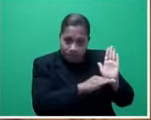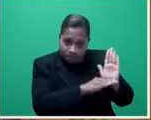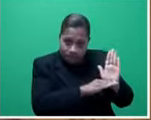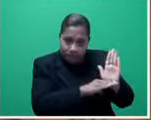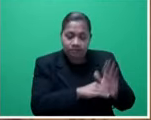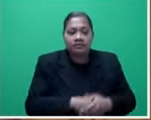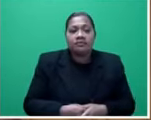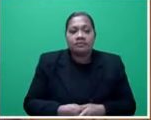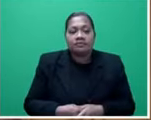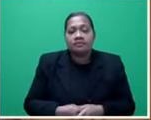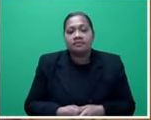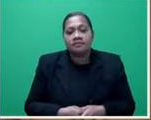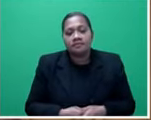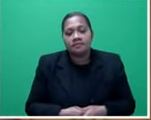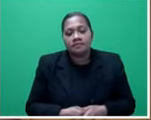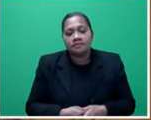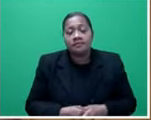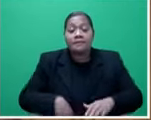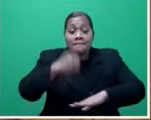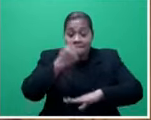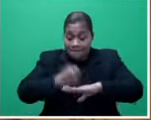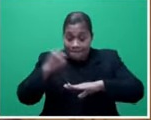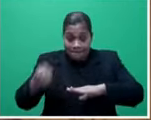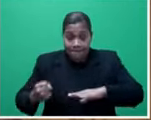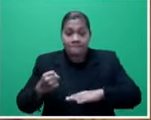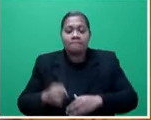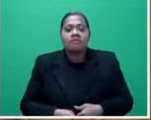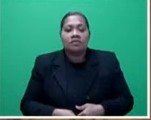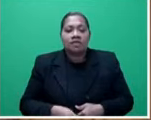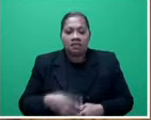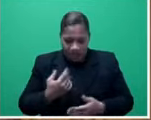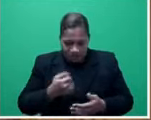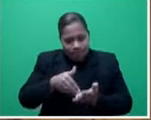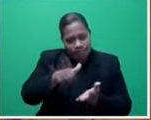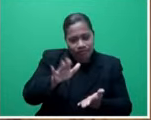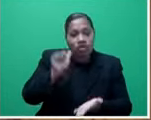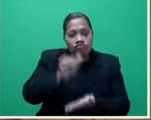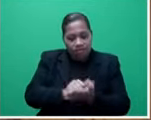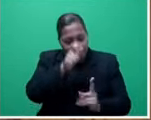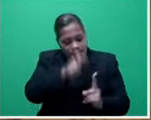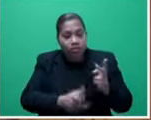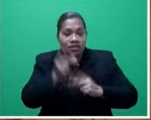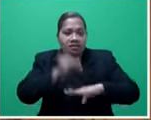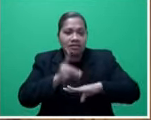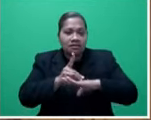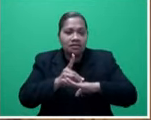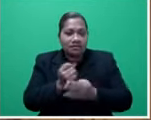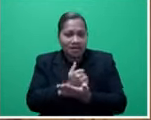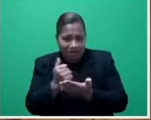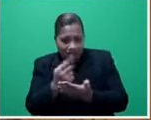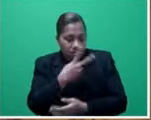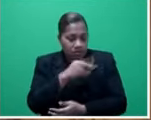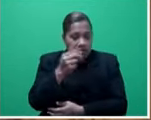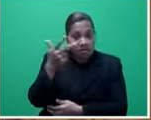legislation that are currently in place. Government has passed the Right of Persons with Disabilities Act 2018, which sets